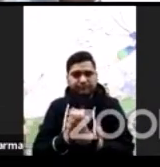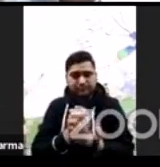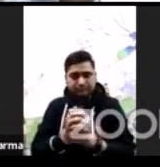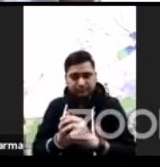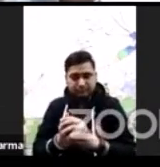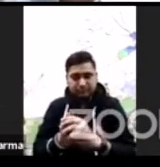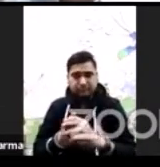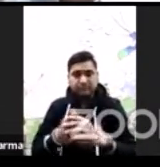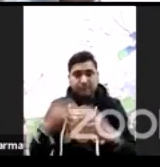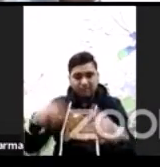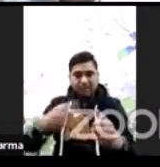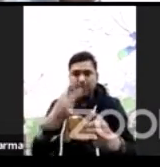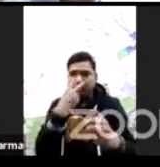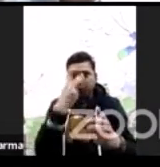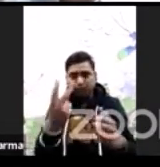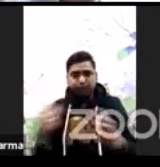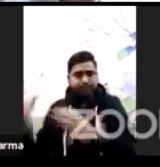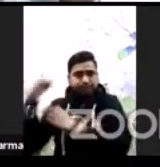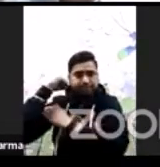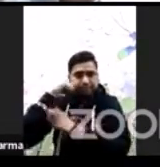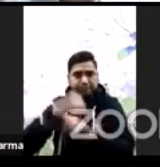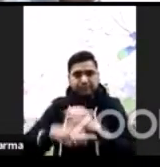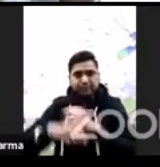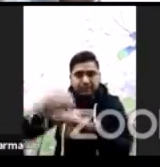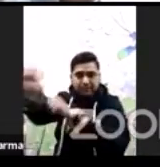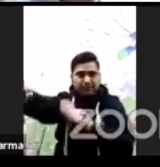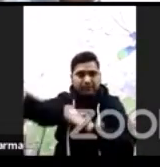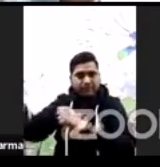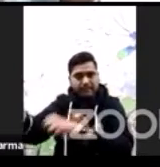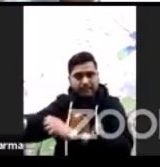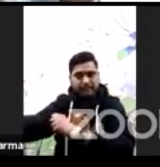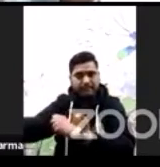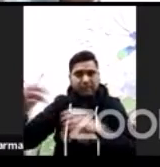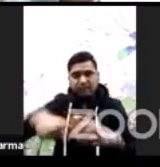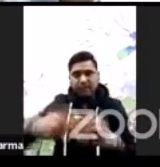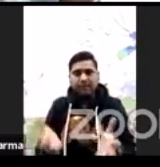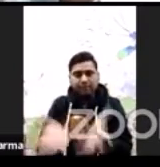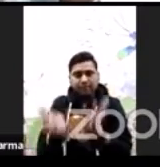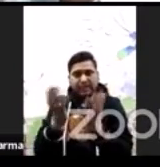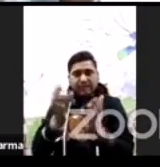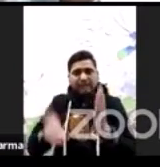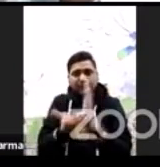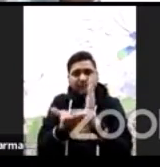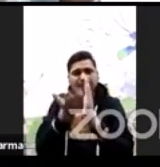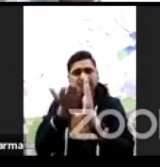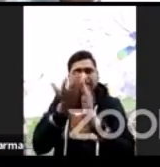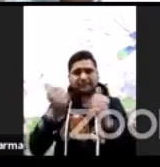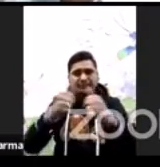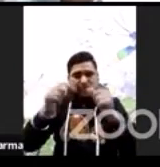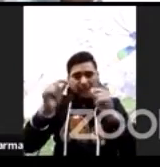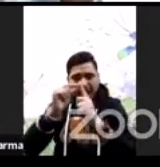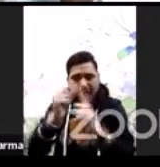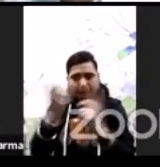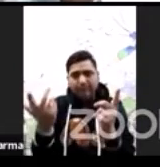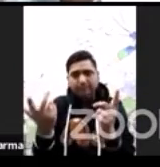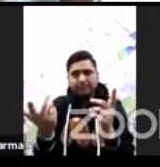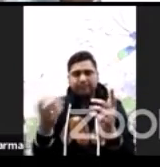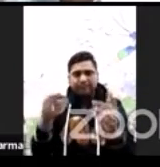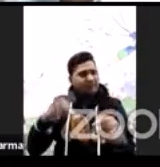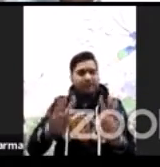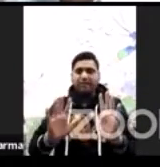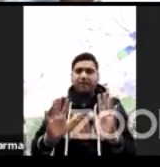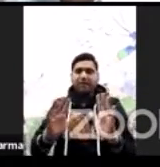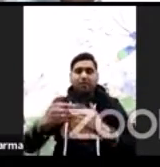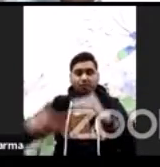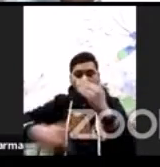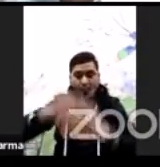our strength, build the technology or leverage the technology to build that. But that's not enough. I think